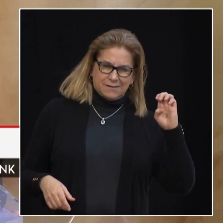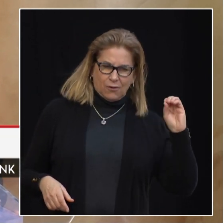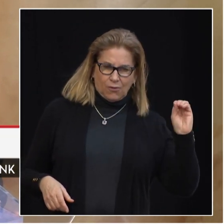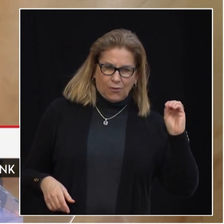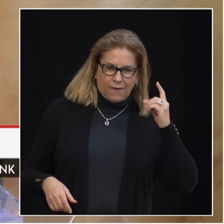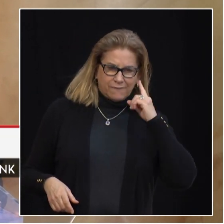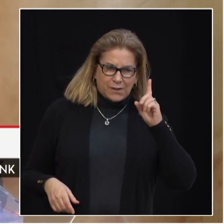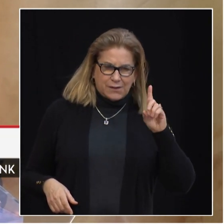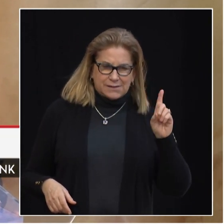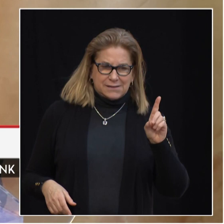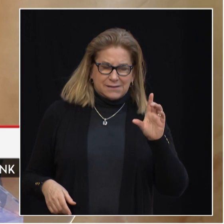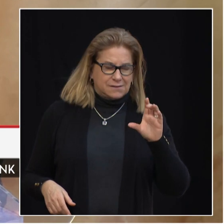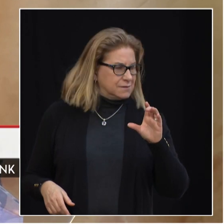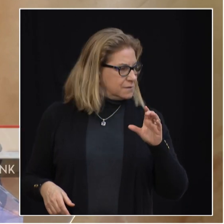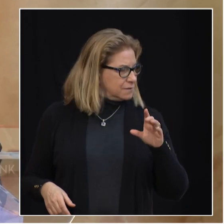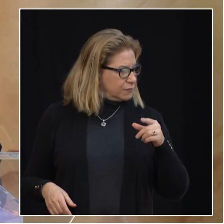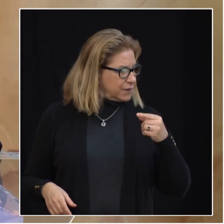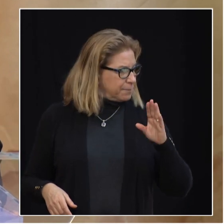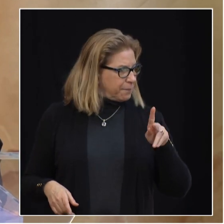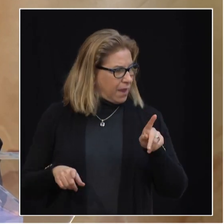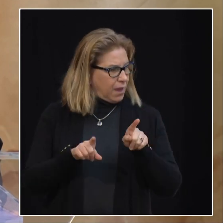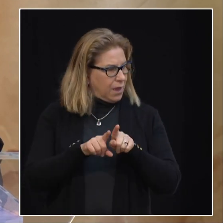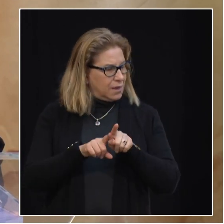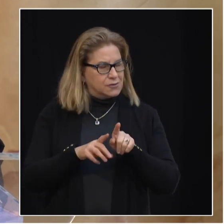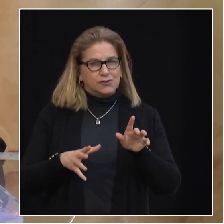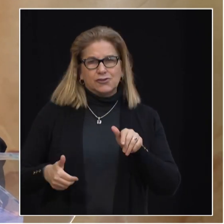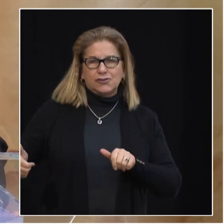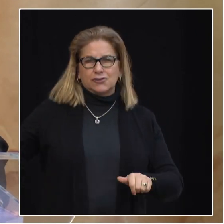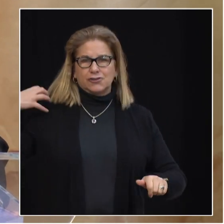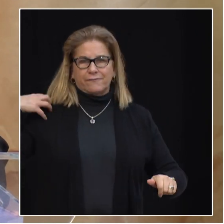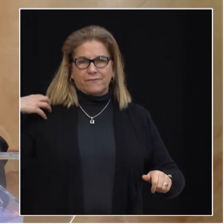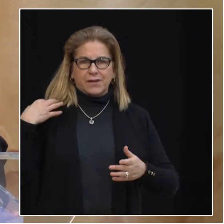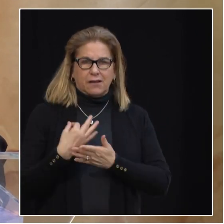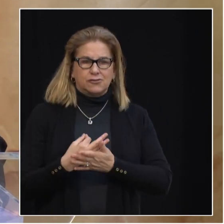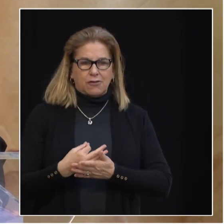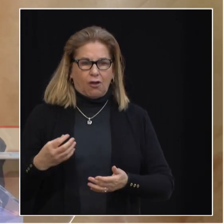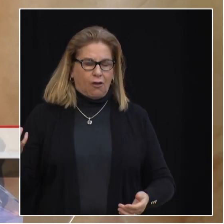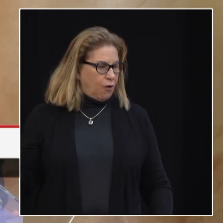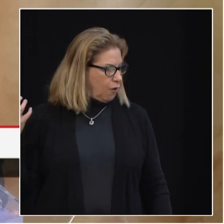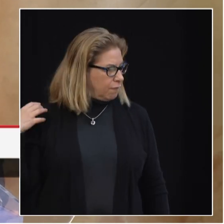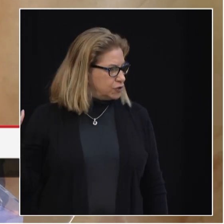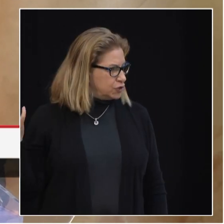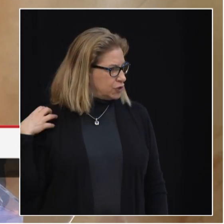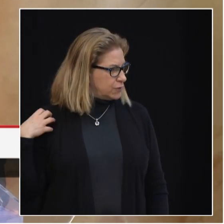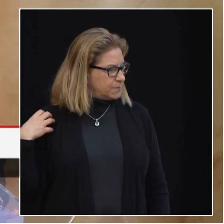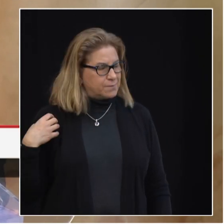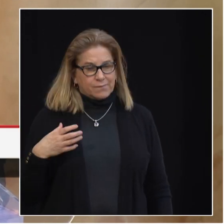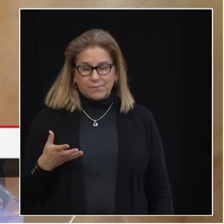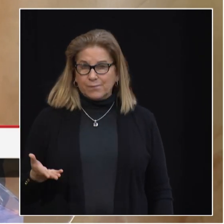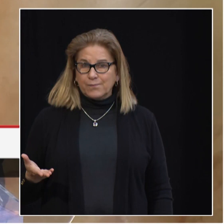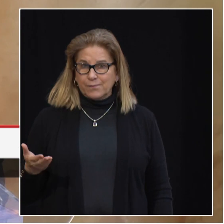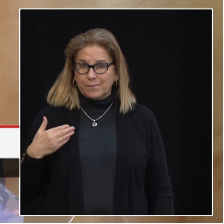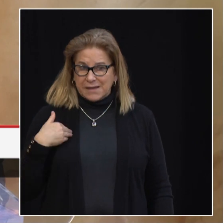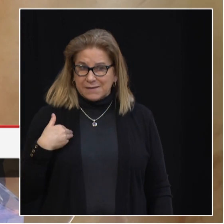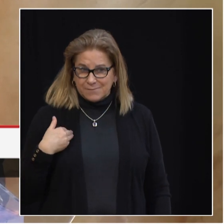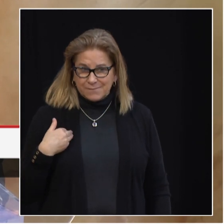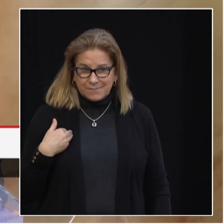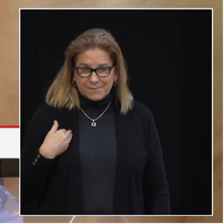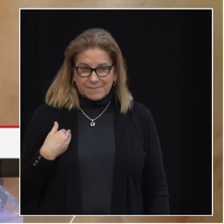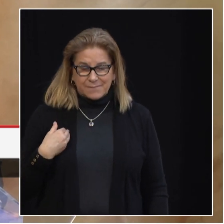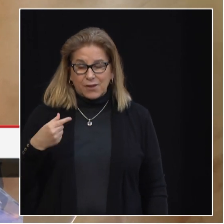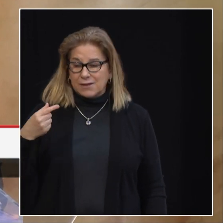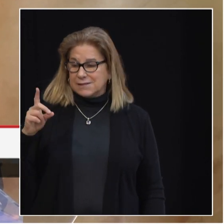commonly known as DC Green Bank. The Green Finance Authority was established under